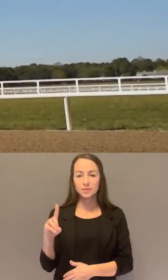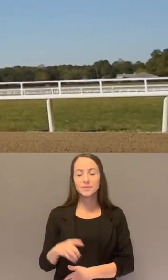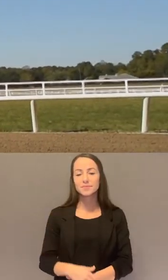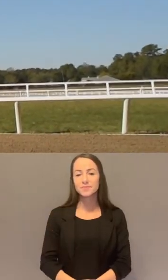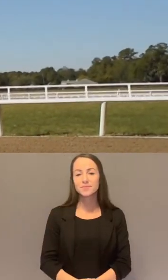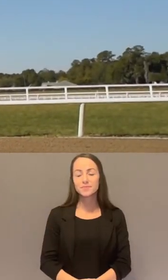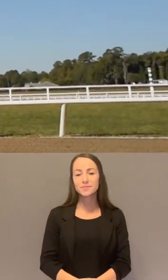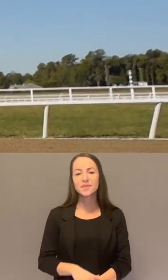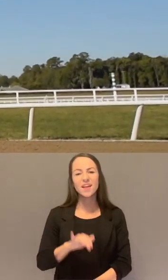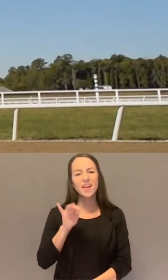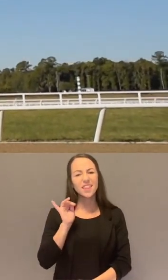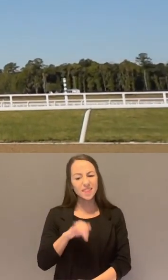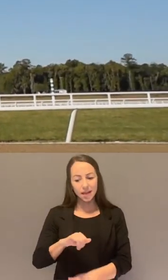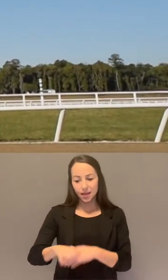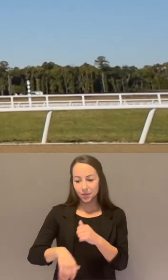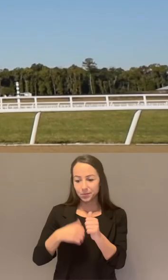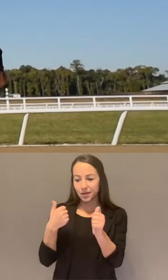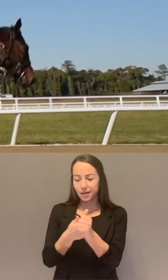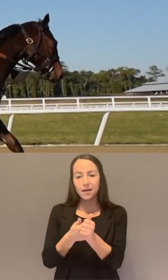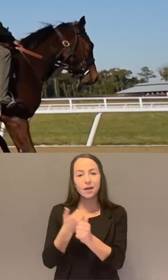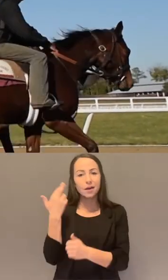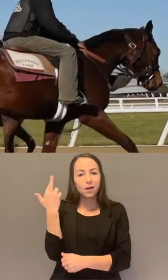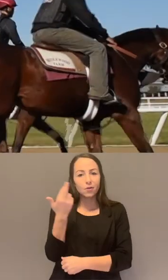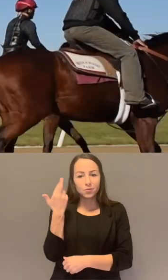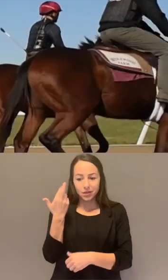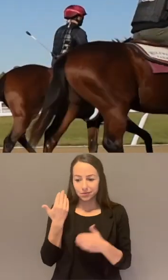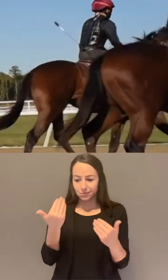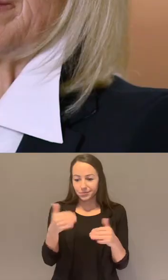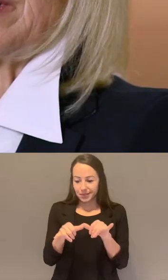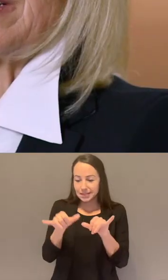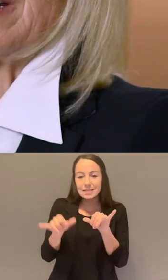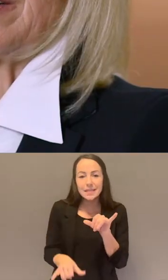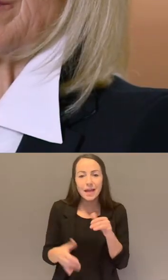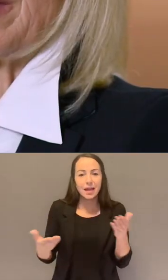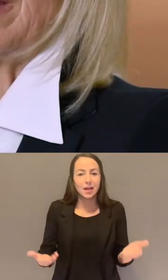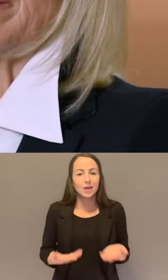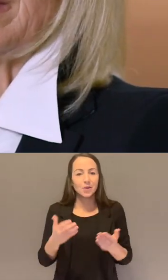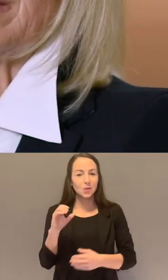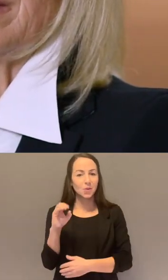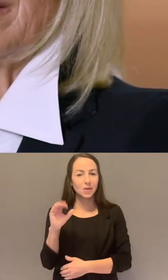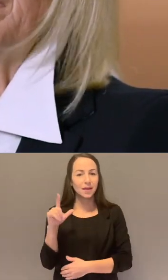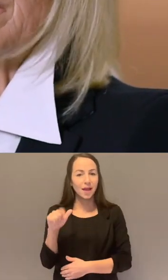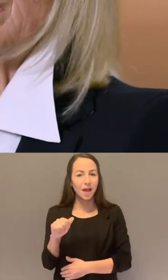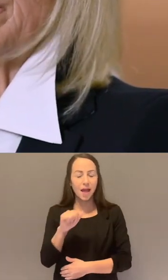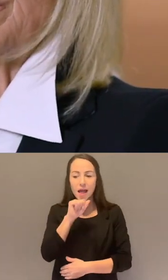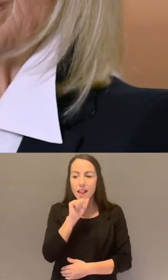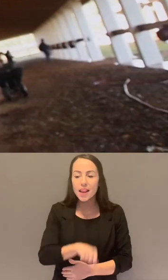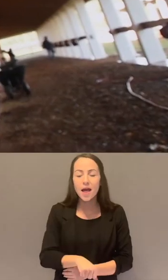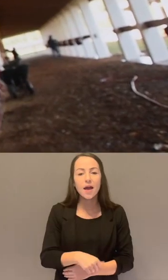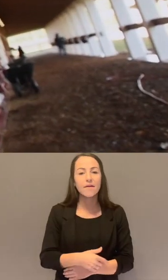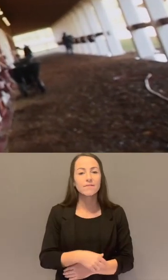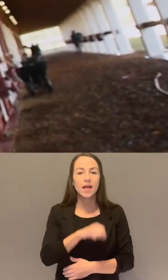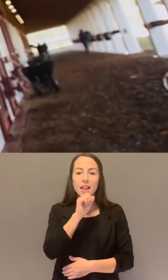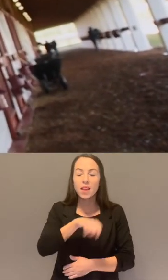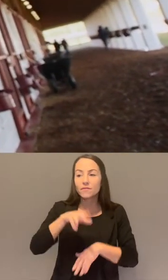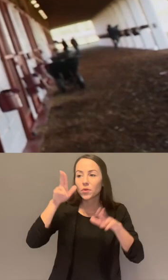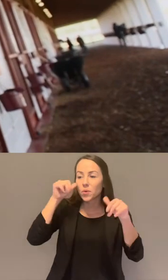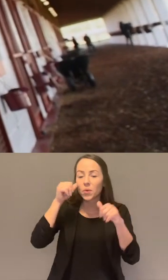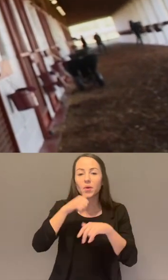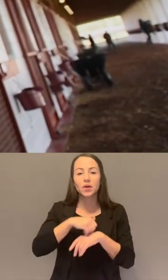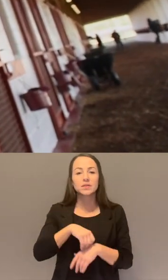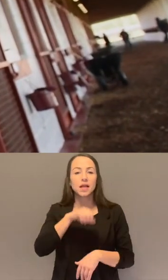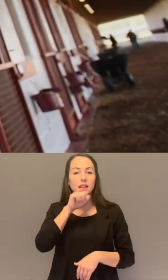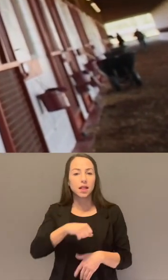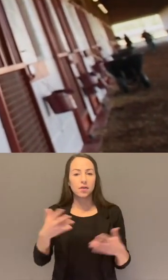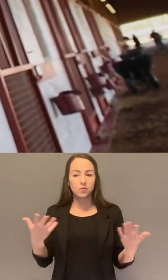And it gave him just even more reason to come and stay in Ocala because he loved it so much here and he loved the horses and he